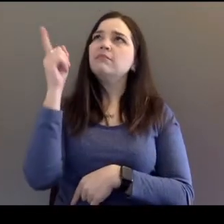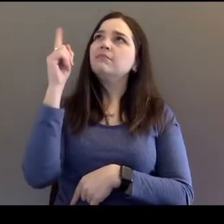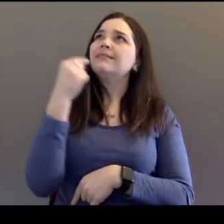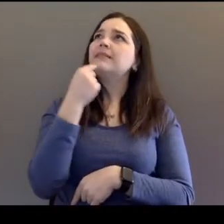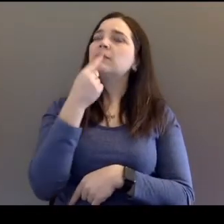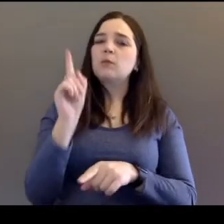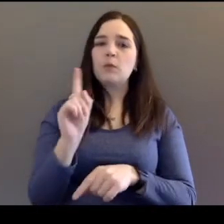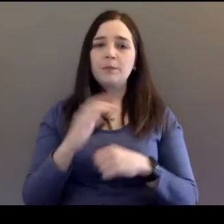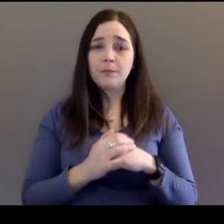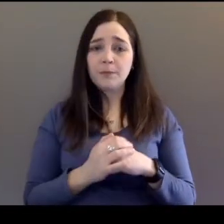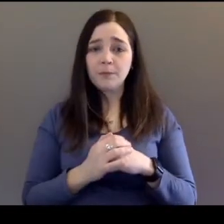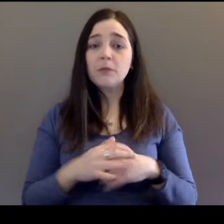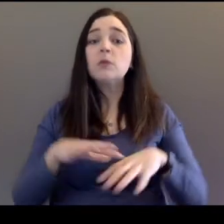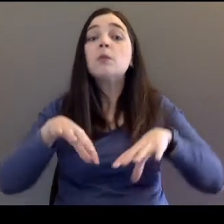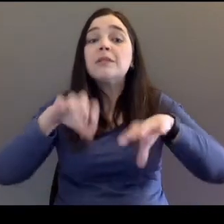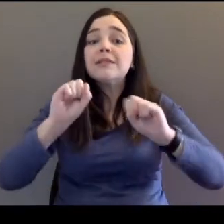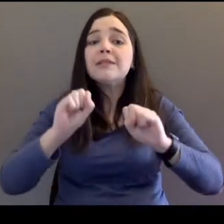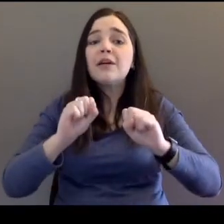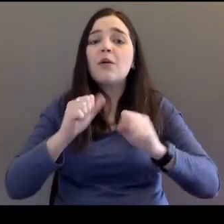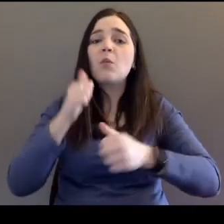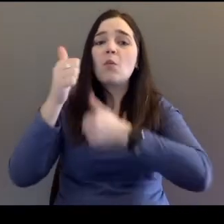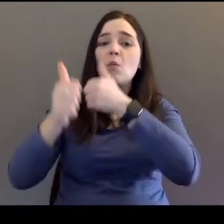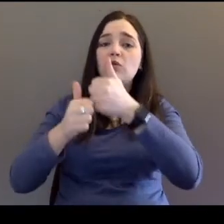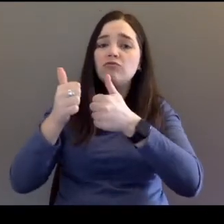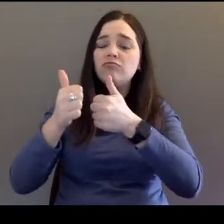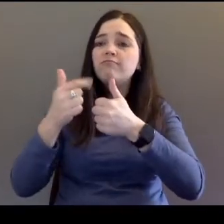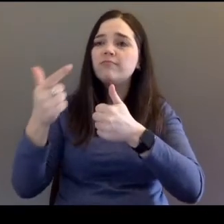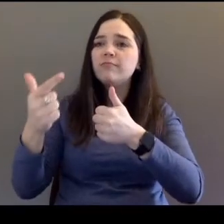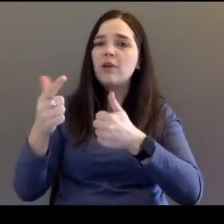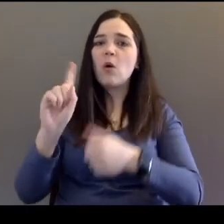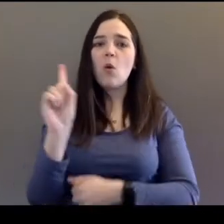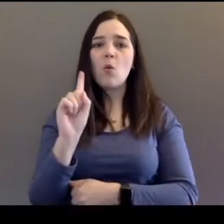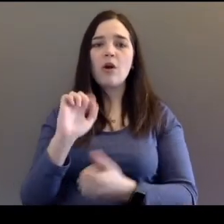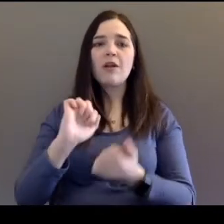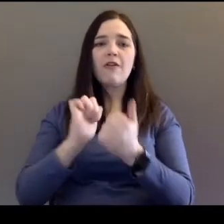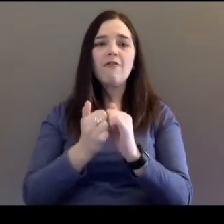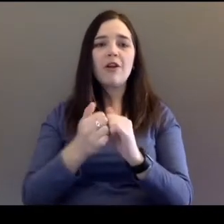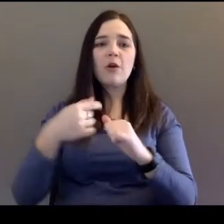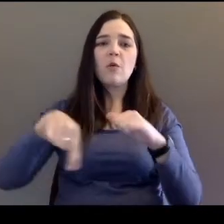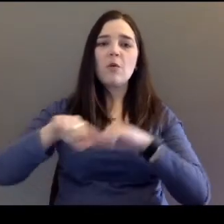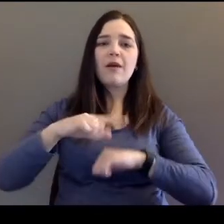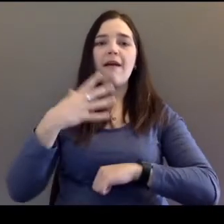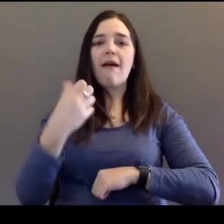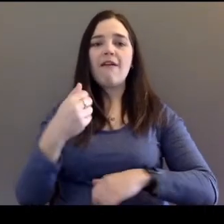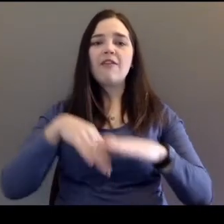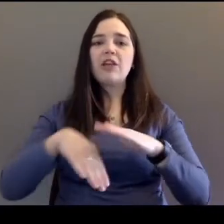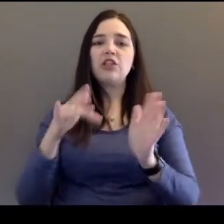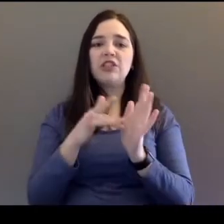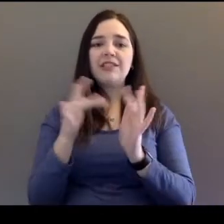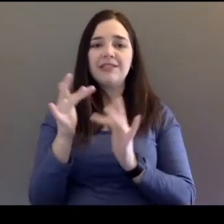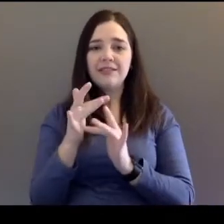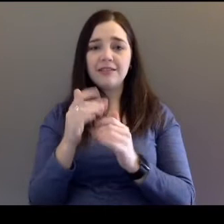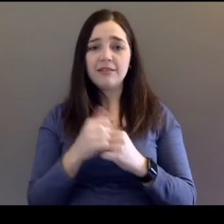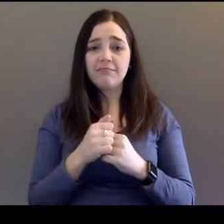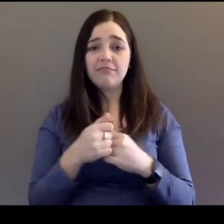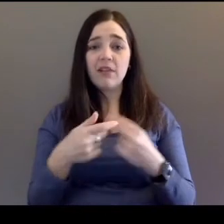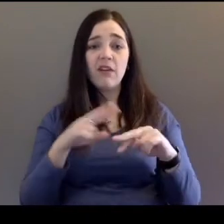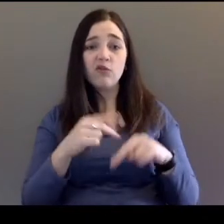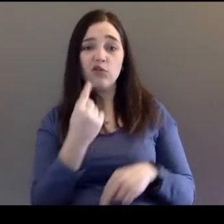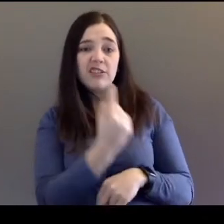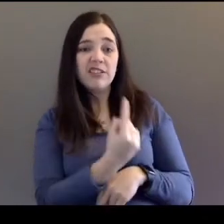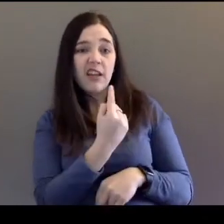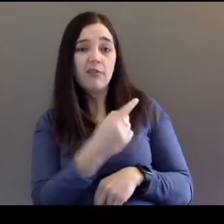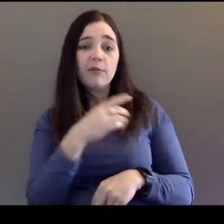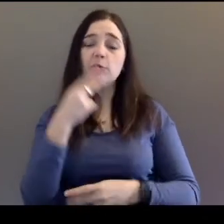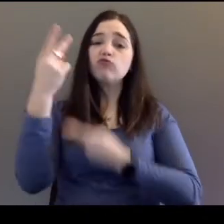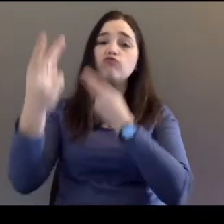our worship by singing the words of "What a Friend We Have in Jesus." If no one is with you, maybe you can sing out